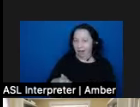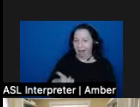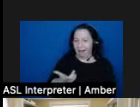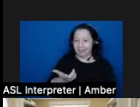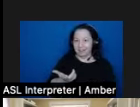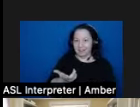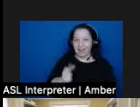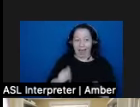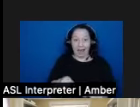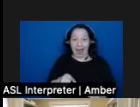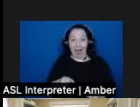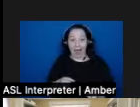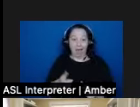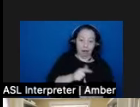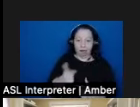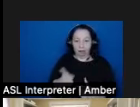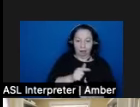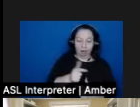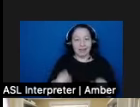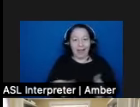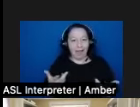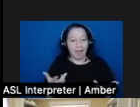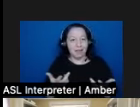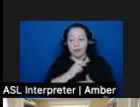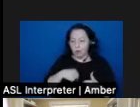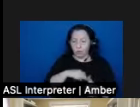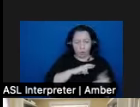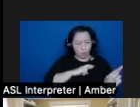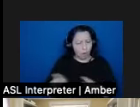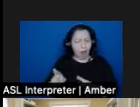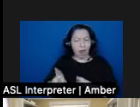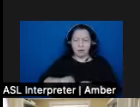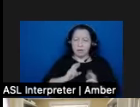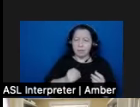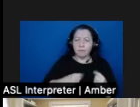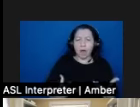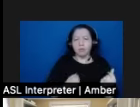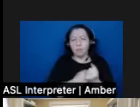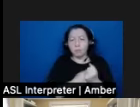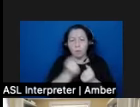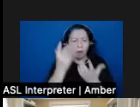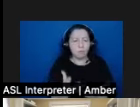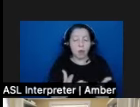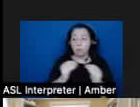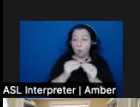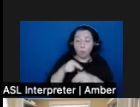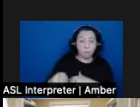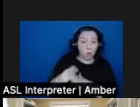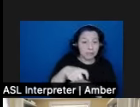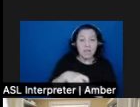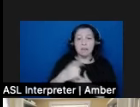there to continue to support and provide that information. And then if any additional referrals are needed, like for